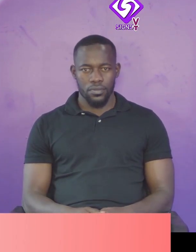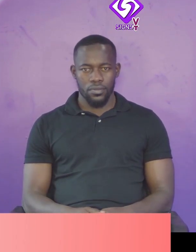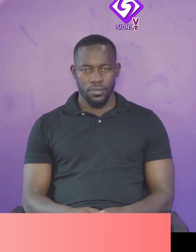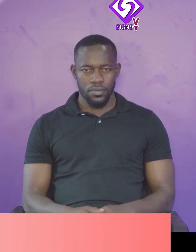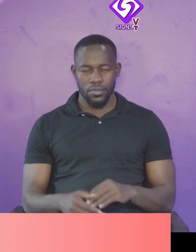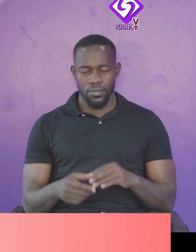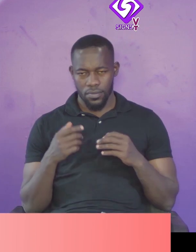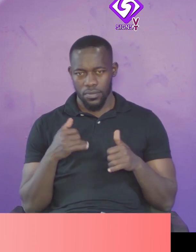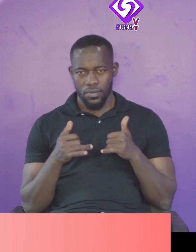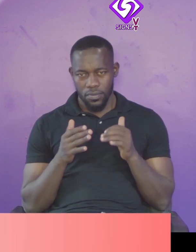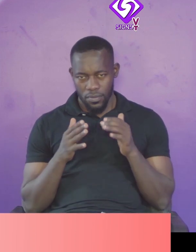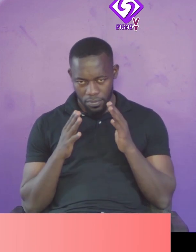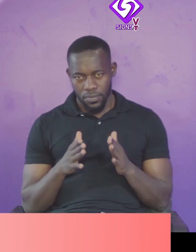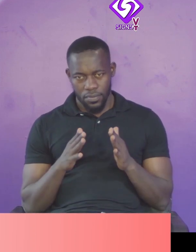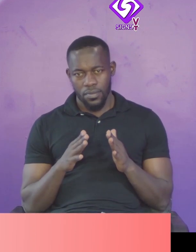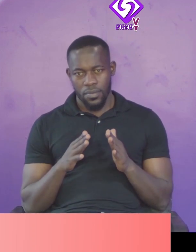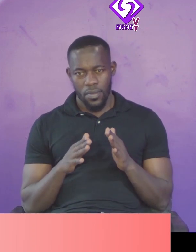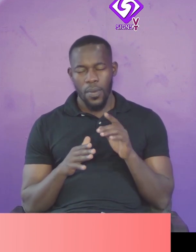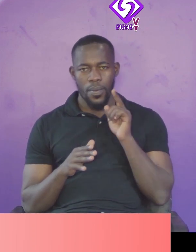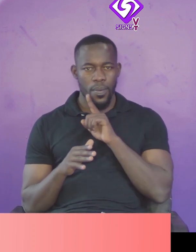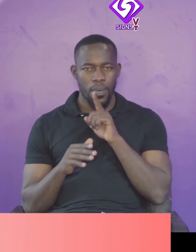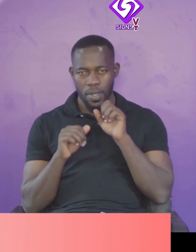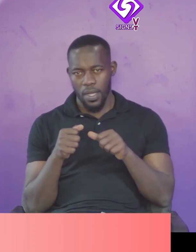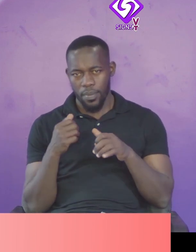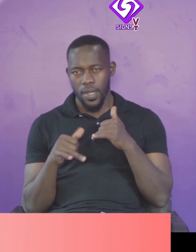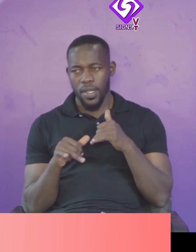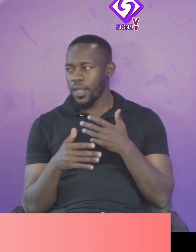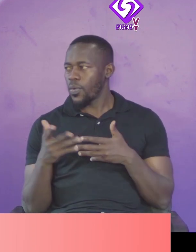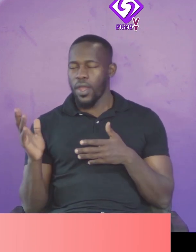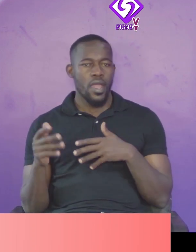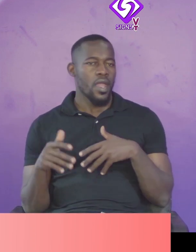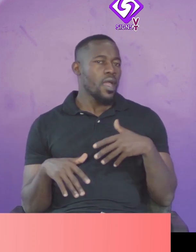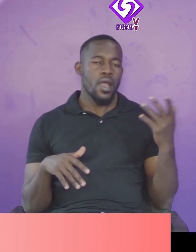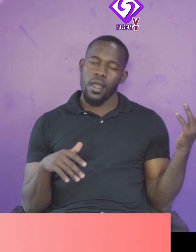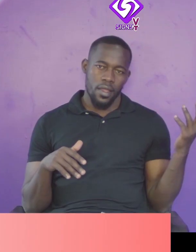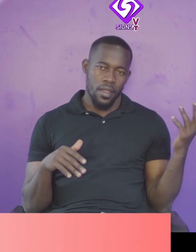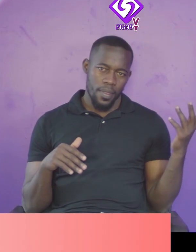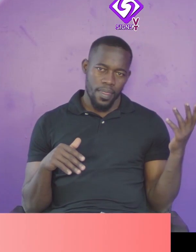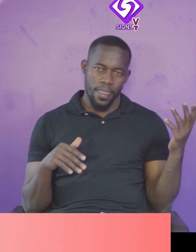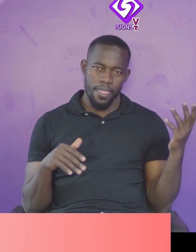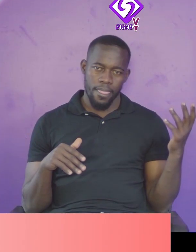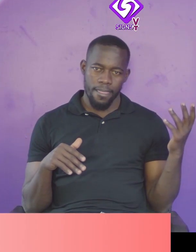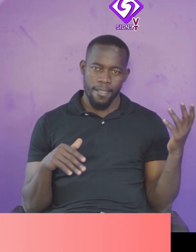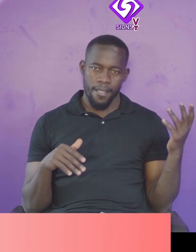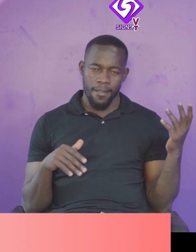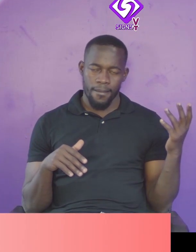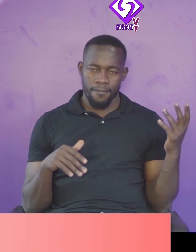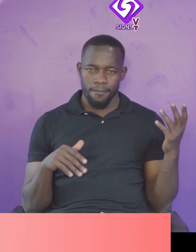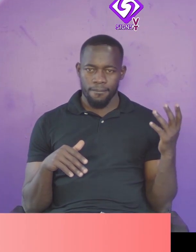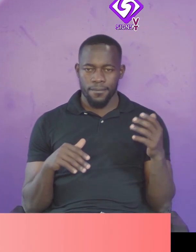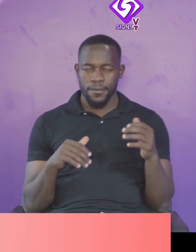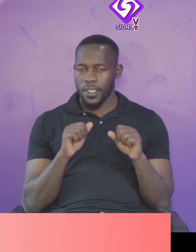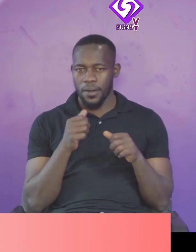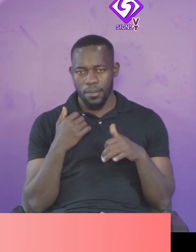the player is capable of playing everywhere, especially in matters football. He